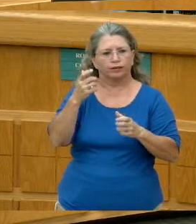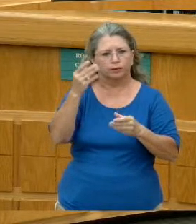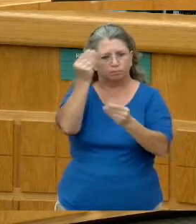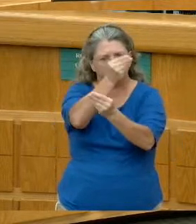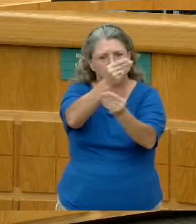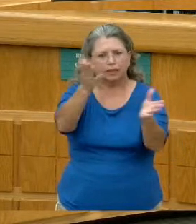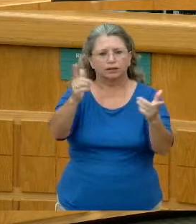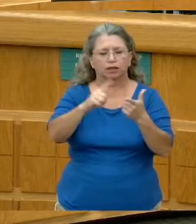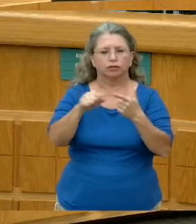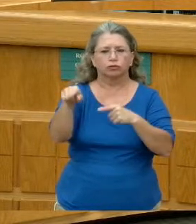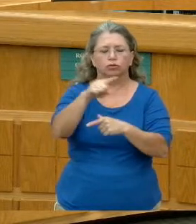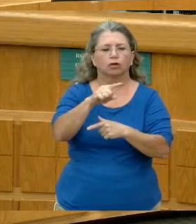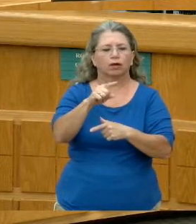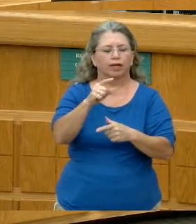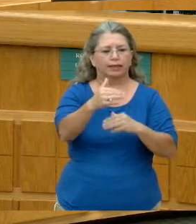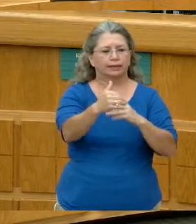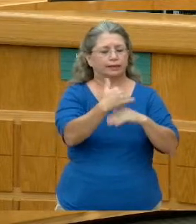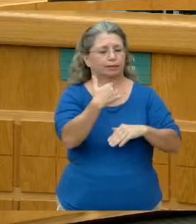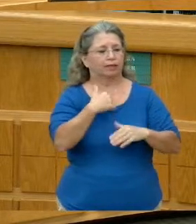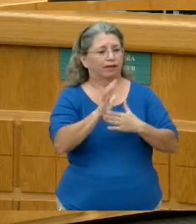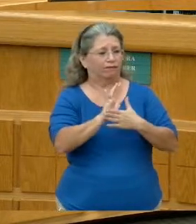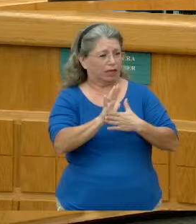to show the community through our